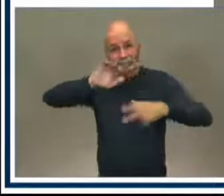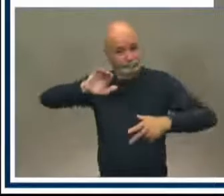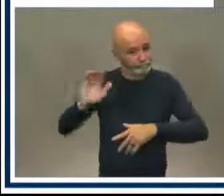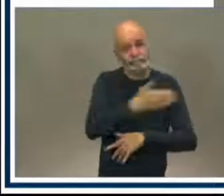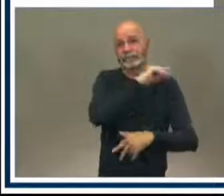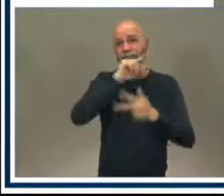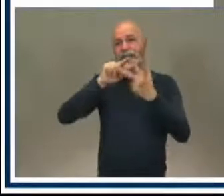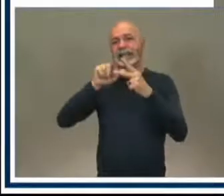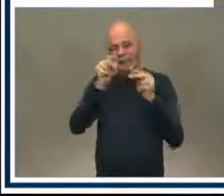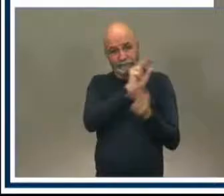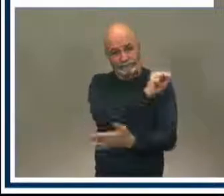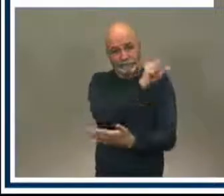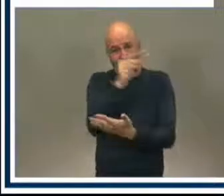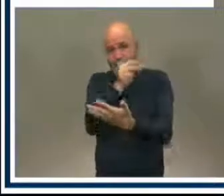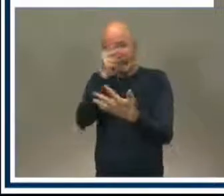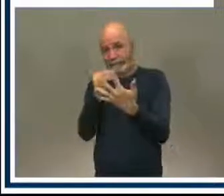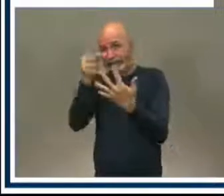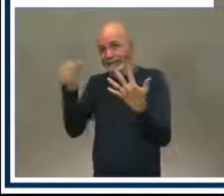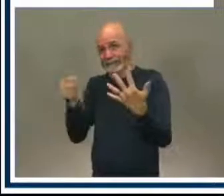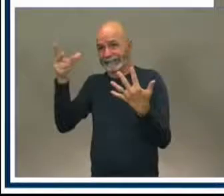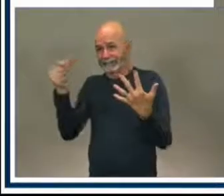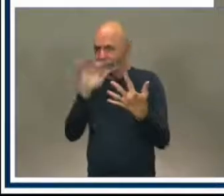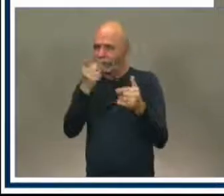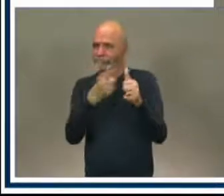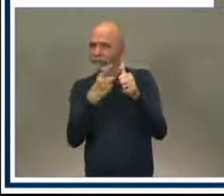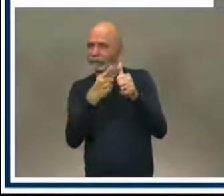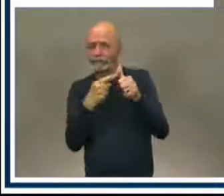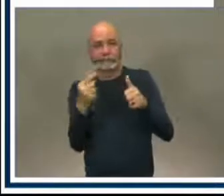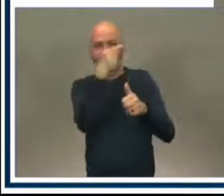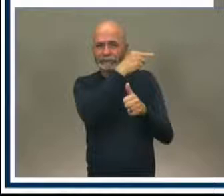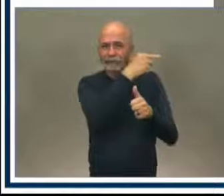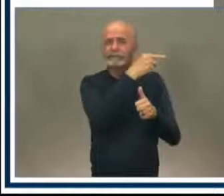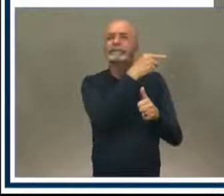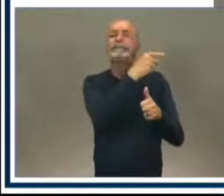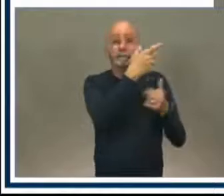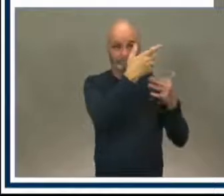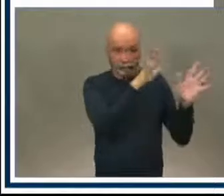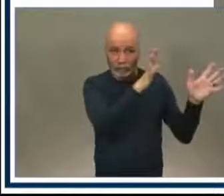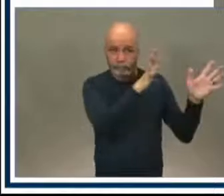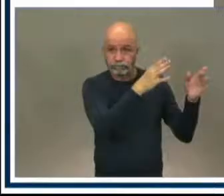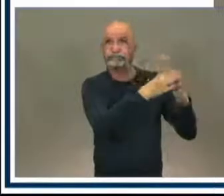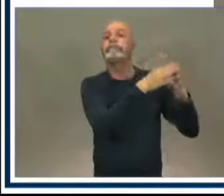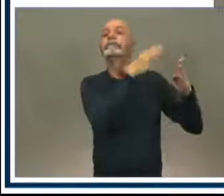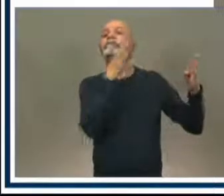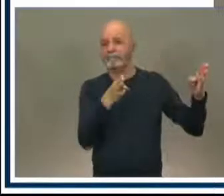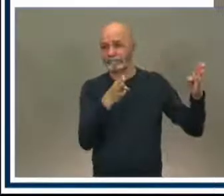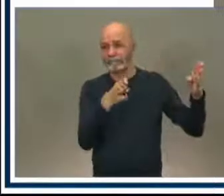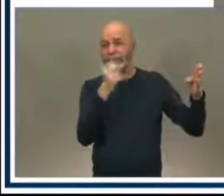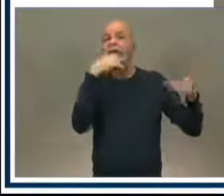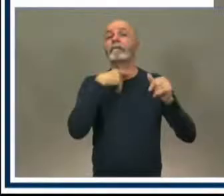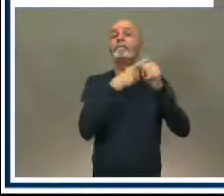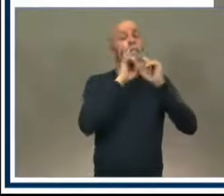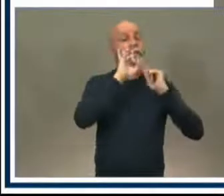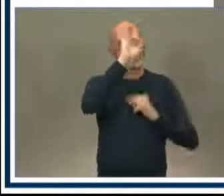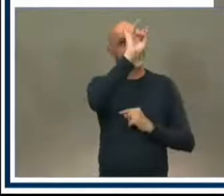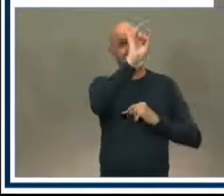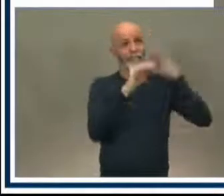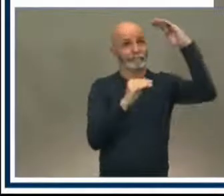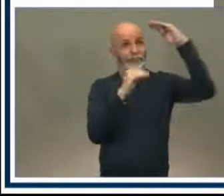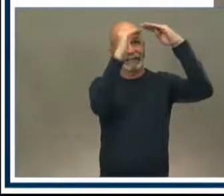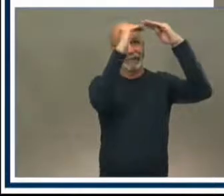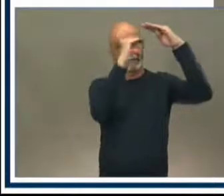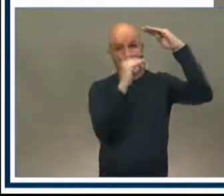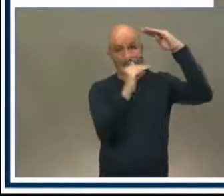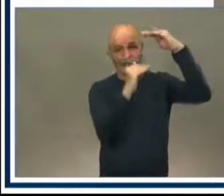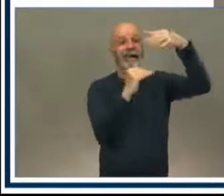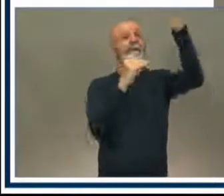weeks, starting with eligible healthcare workers, followed soon by anyone who's 80 plus, and then 70 to 79. And like